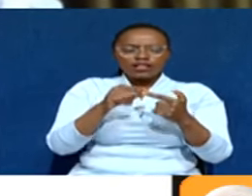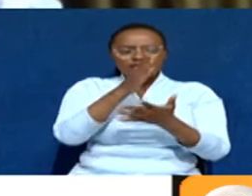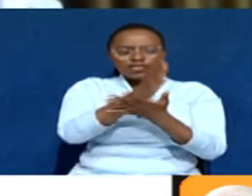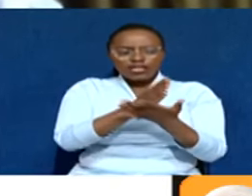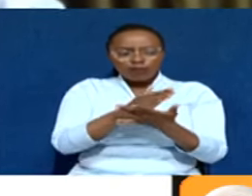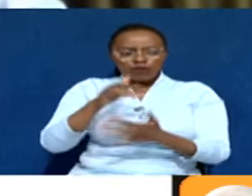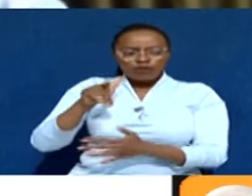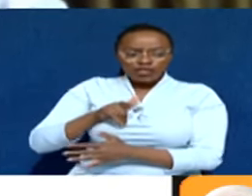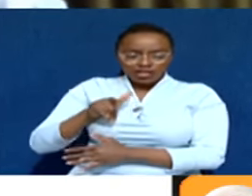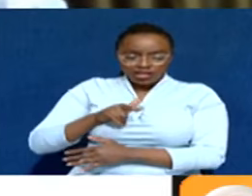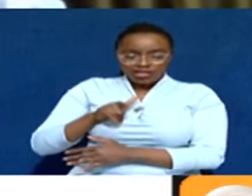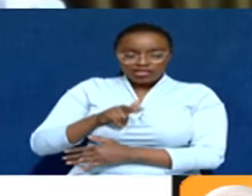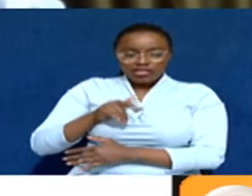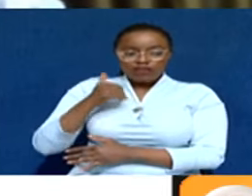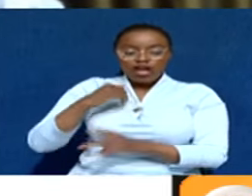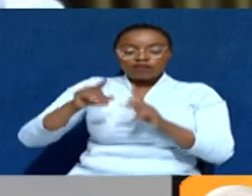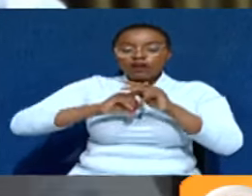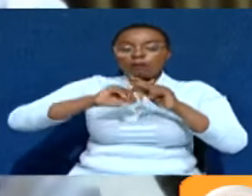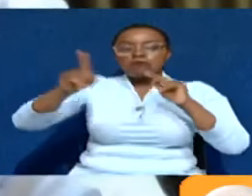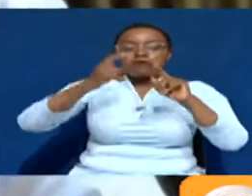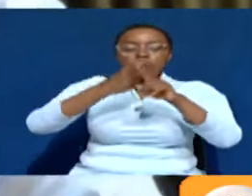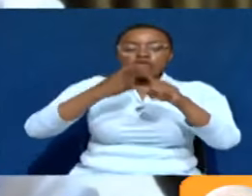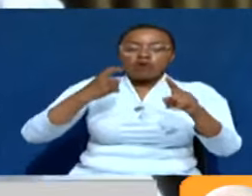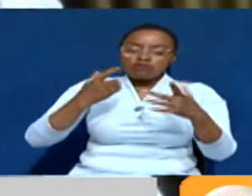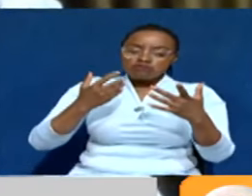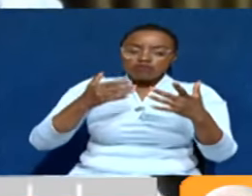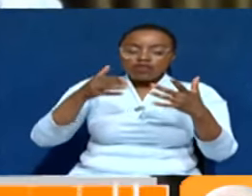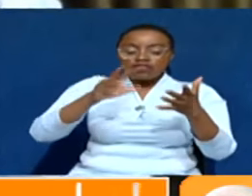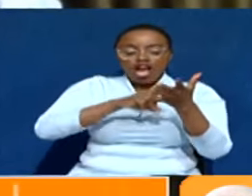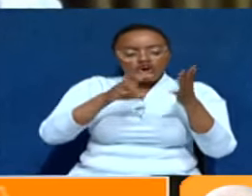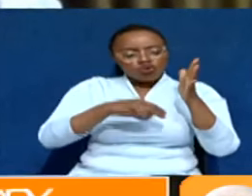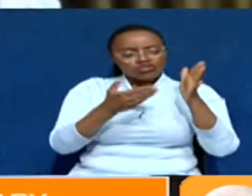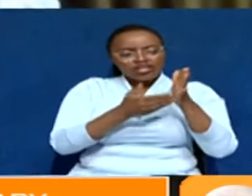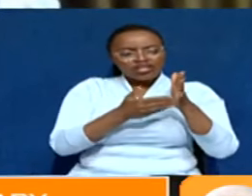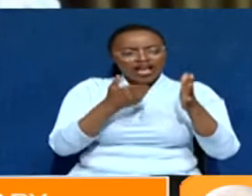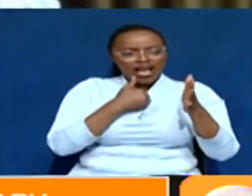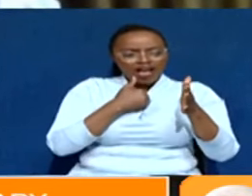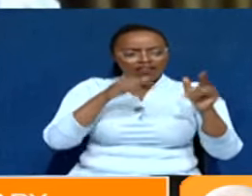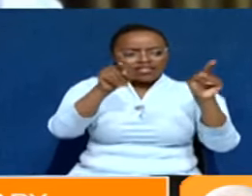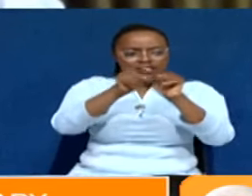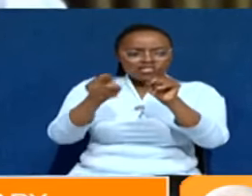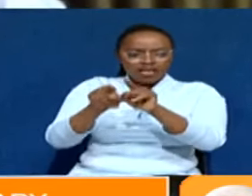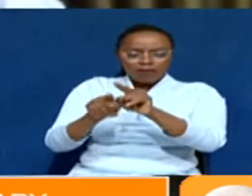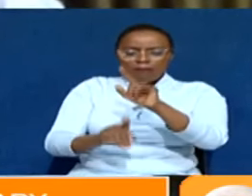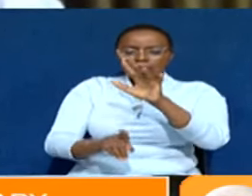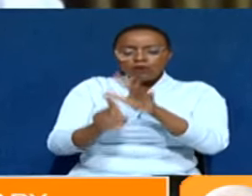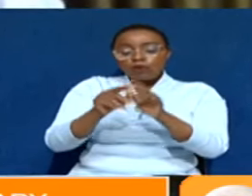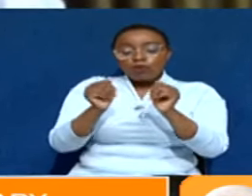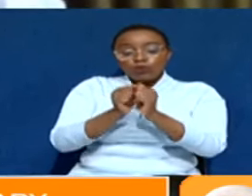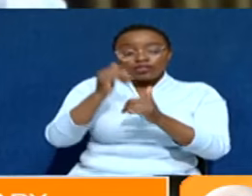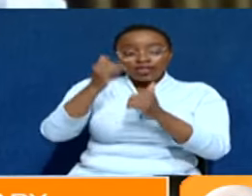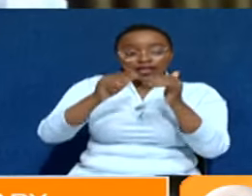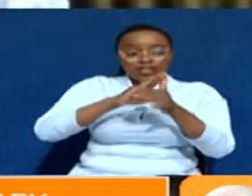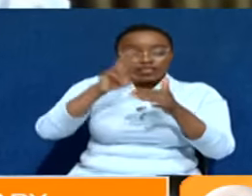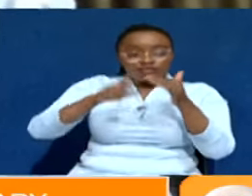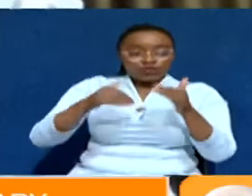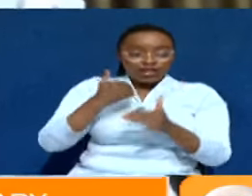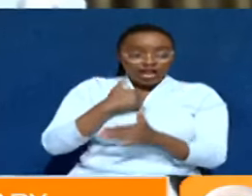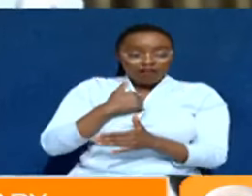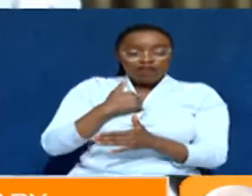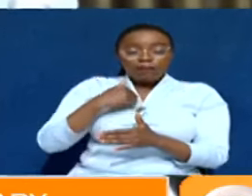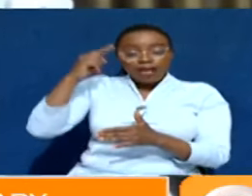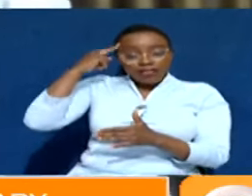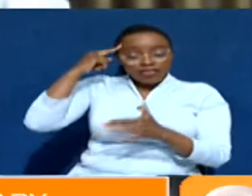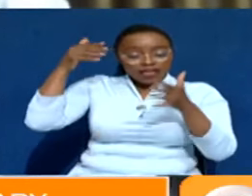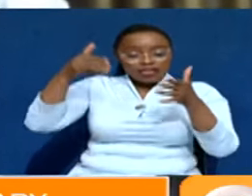Some of the ladies have run away from their existing contracts, which again comes with consequences. I think in